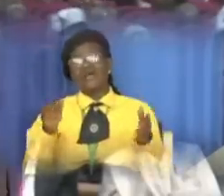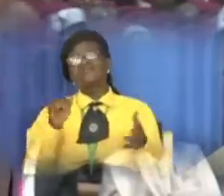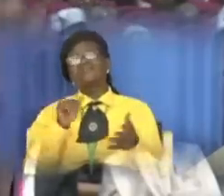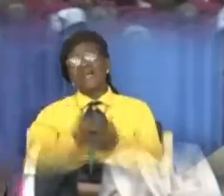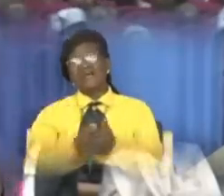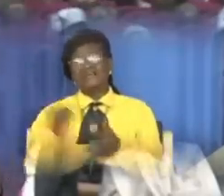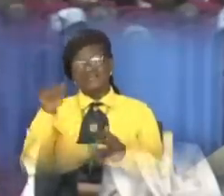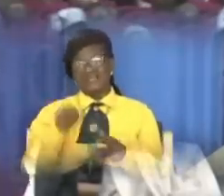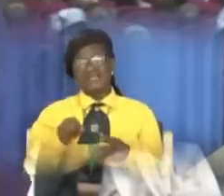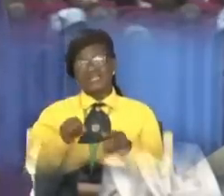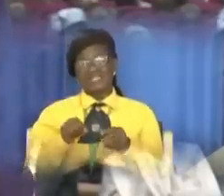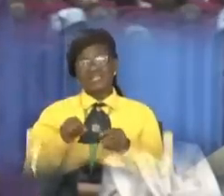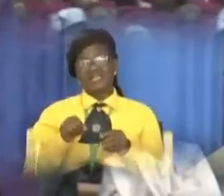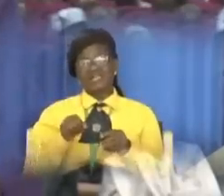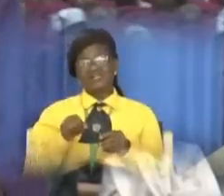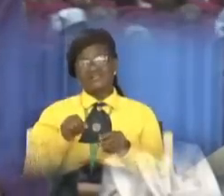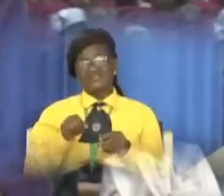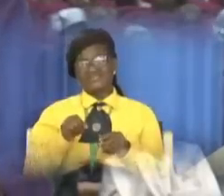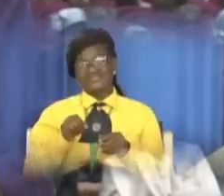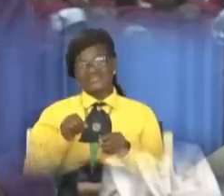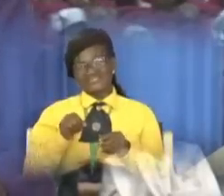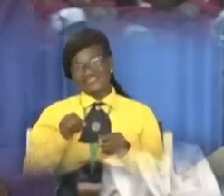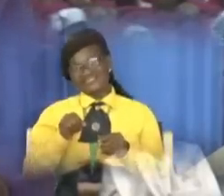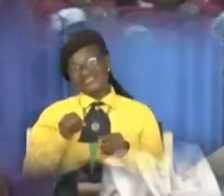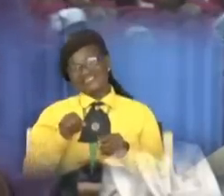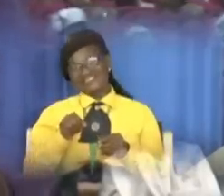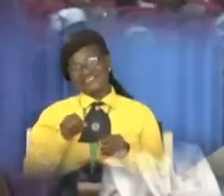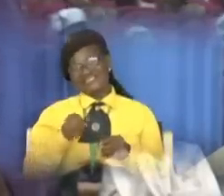the John Paulistic